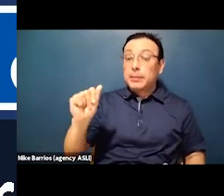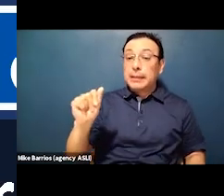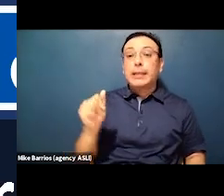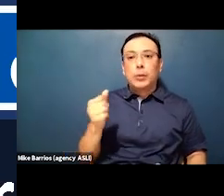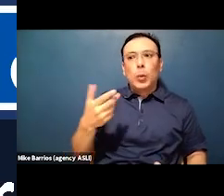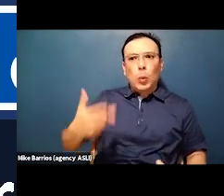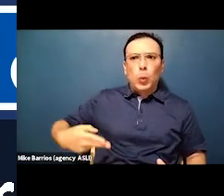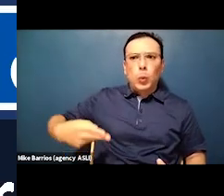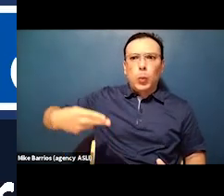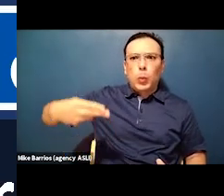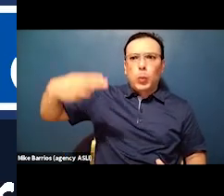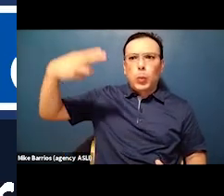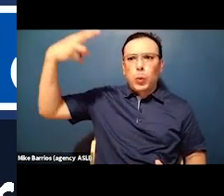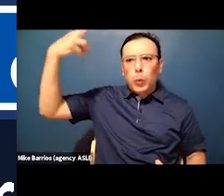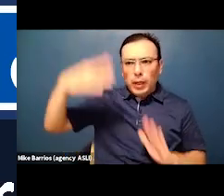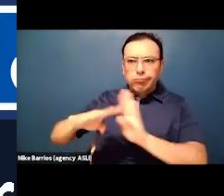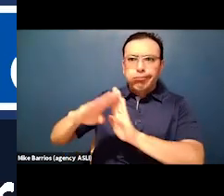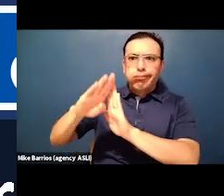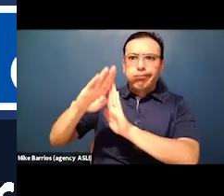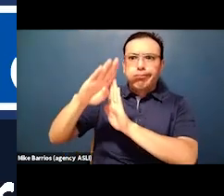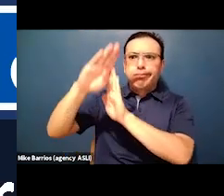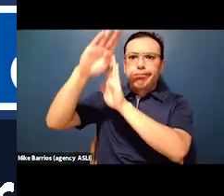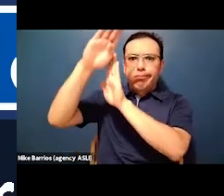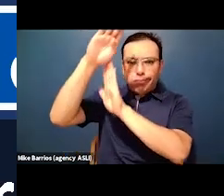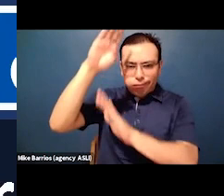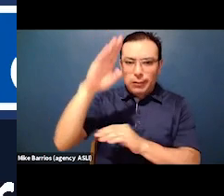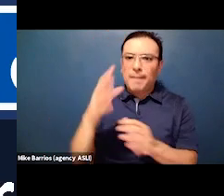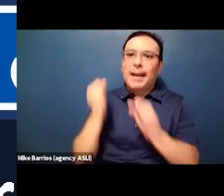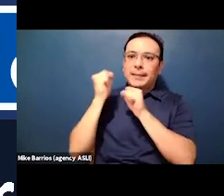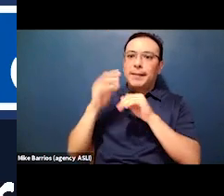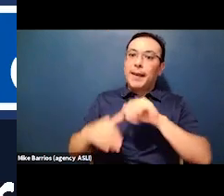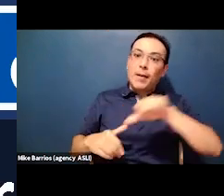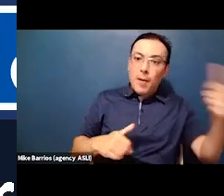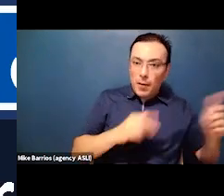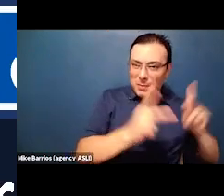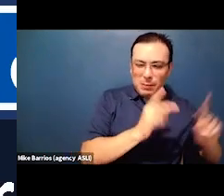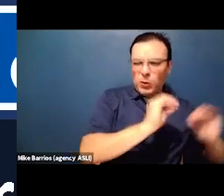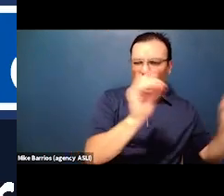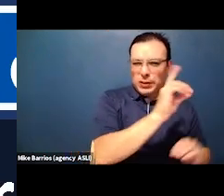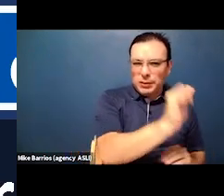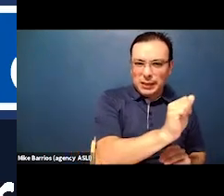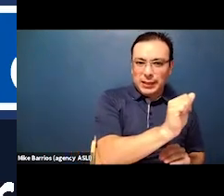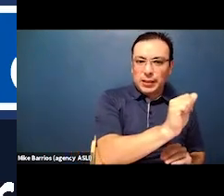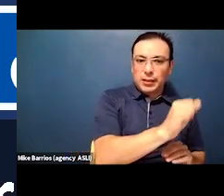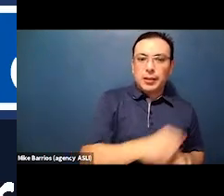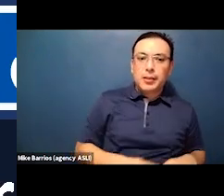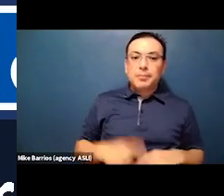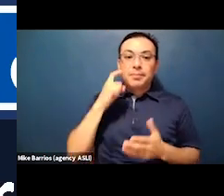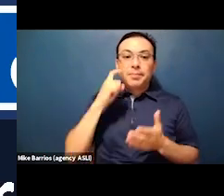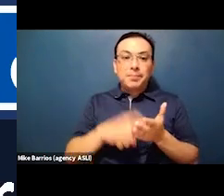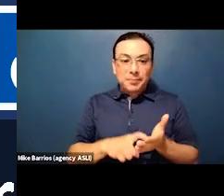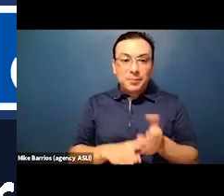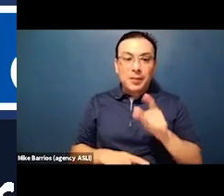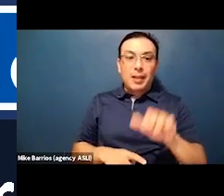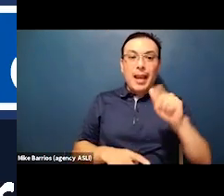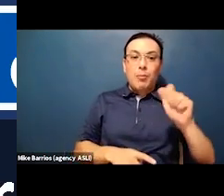right? So between April 2020 and March 2021, the unemployment rates for people with disabilities